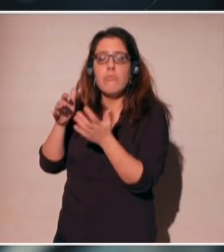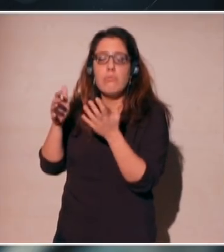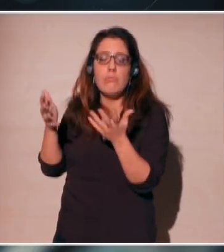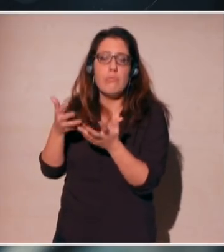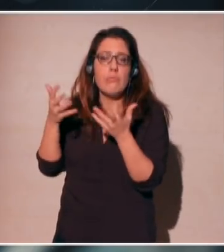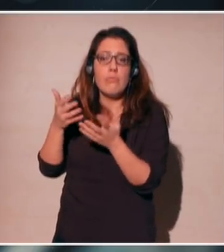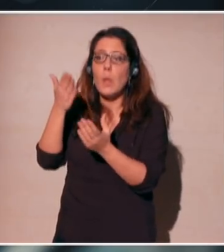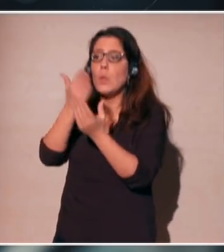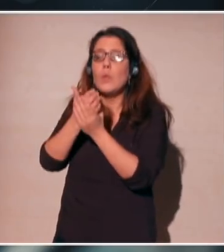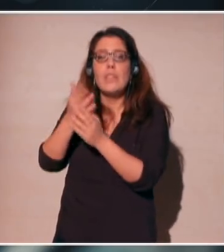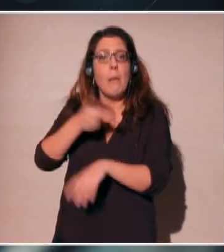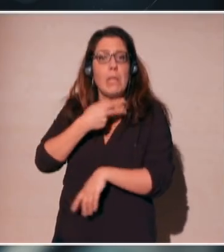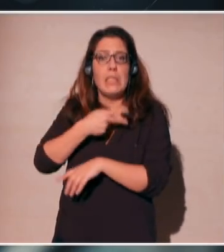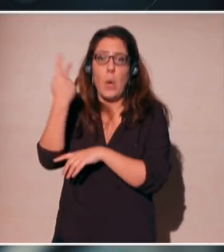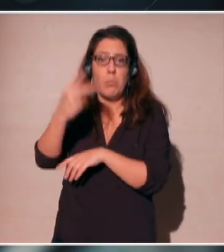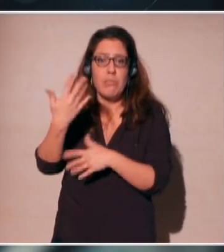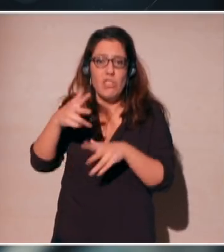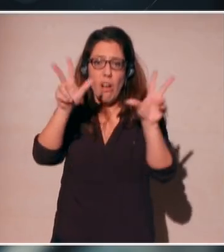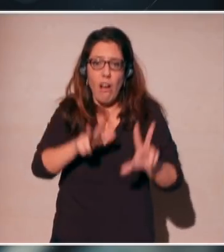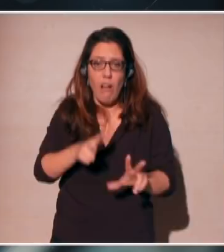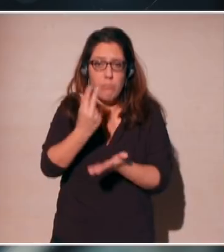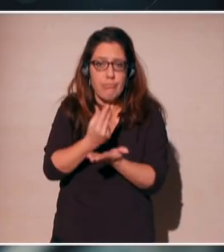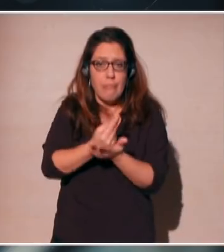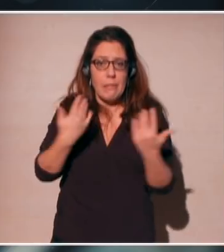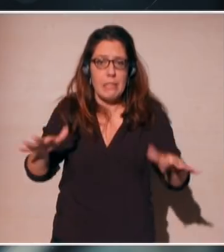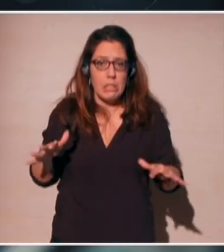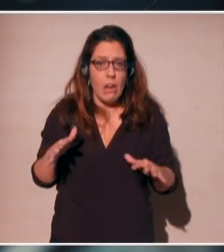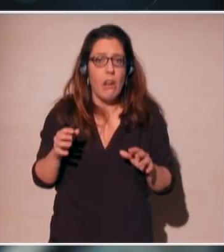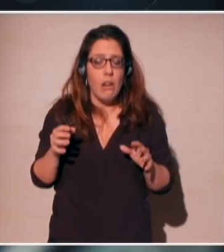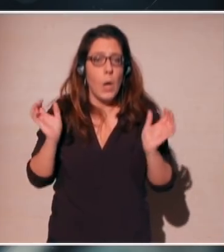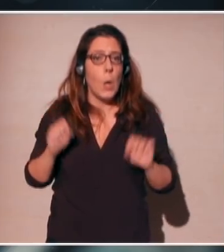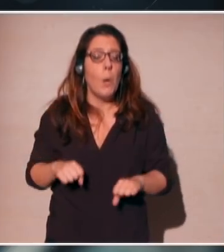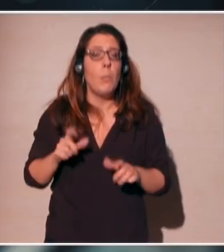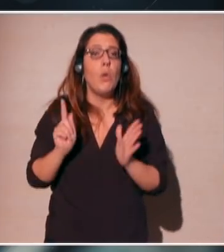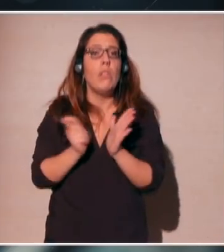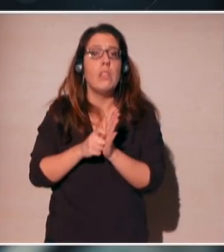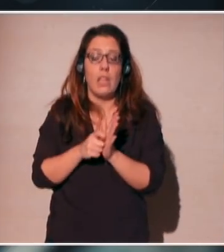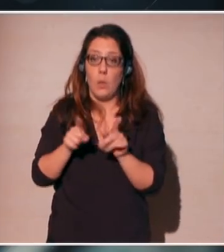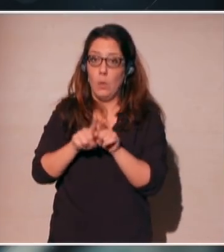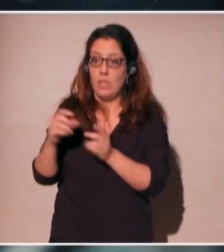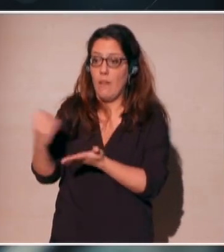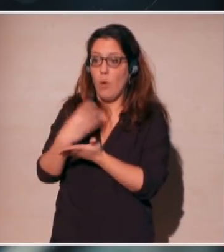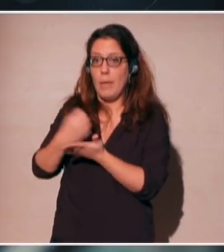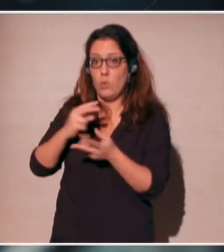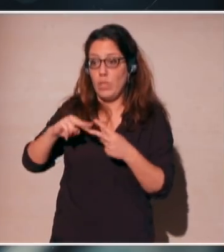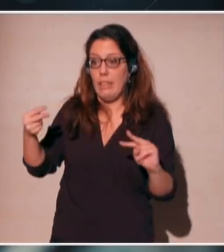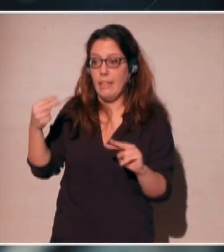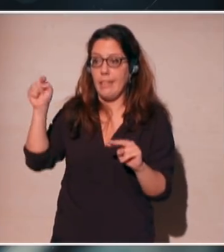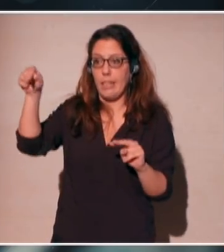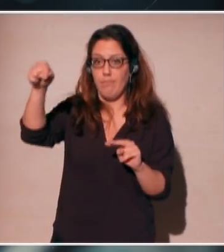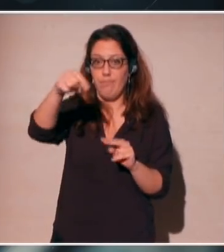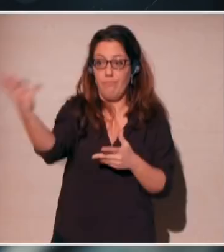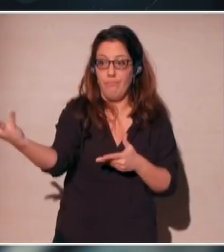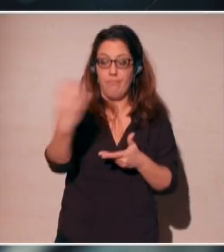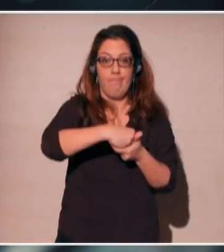we can do when all of the genetics data will be also introduced there. How much individualization we can do. I don't know if you know, but